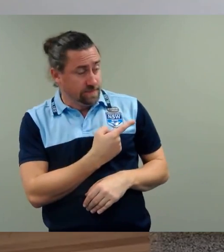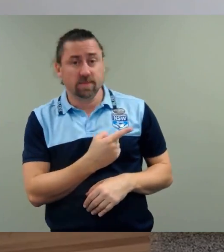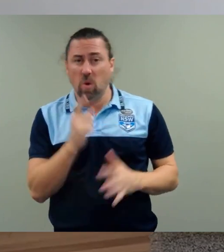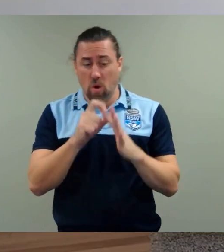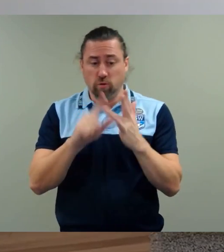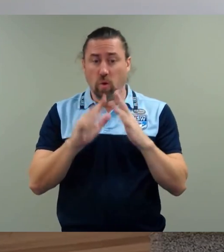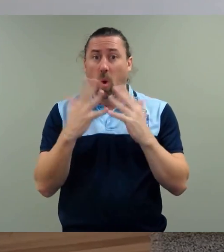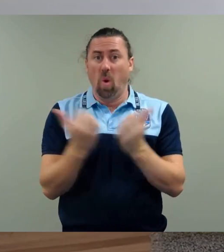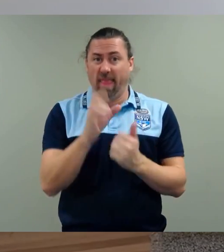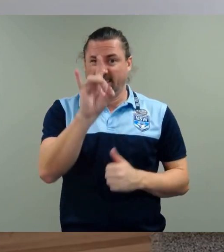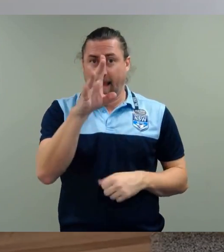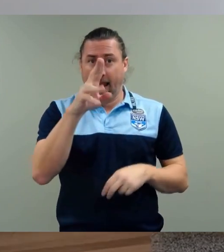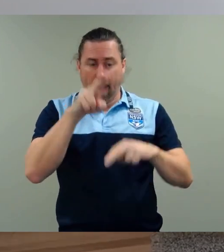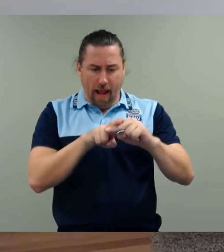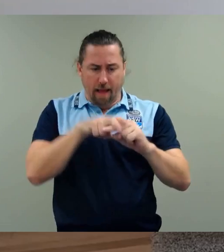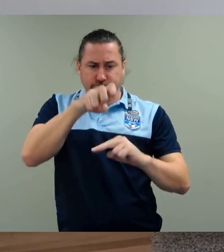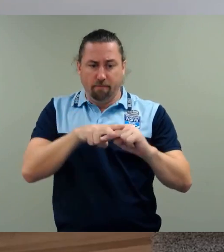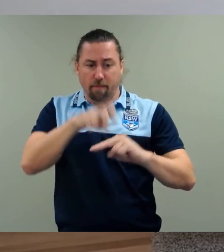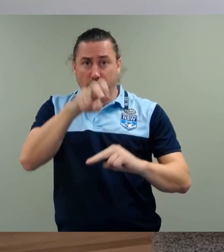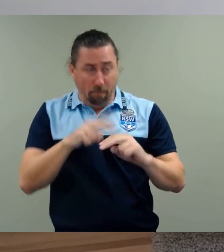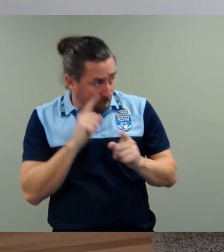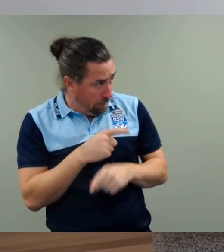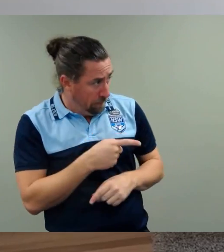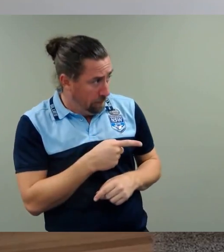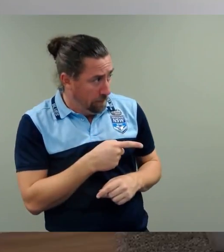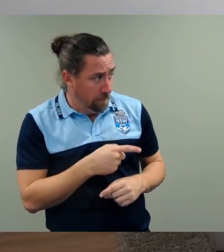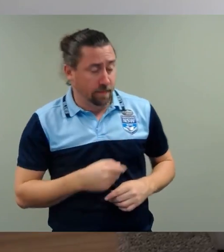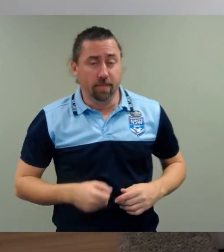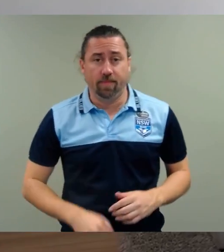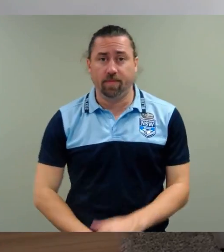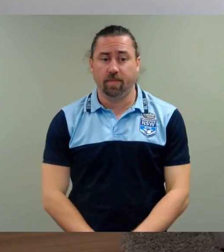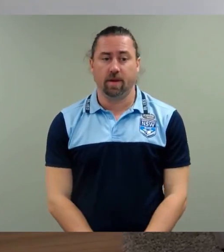this exercise for a total of 10 times. Let's go.